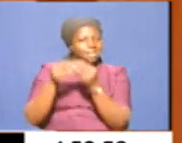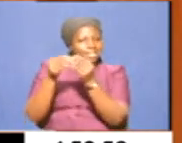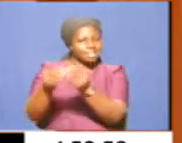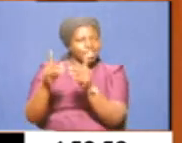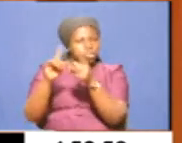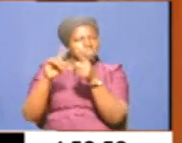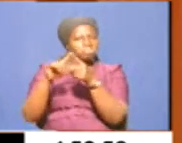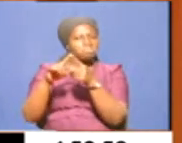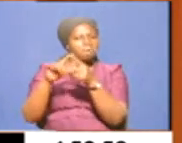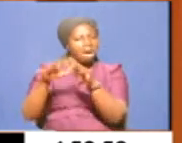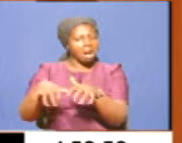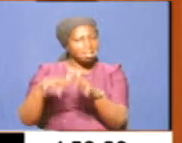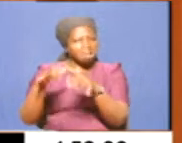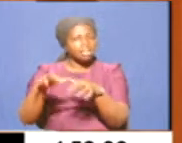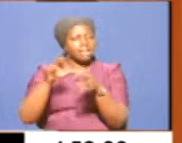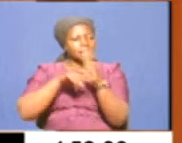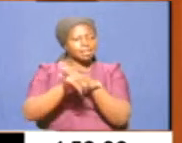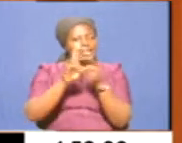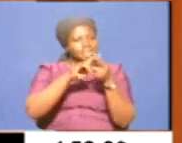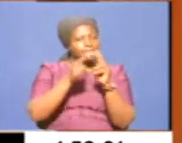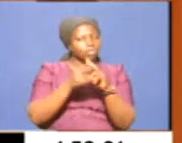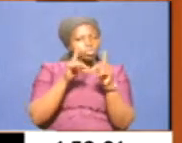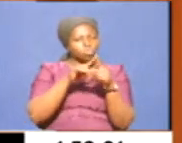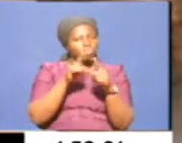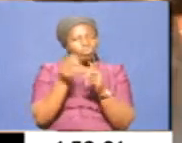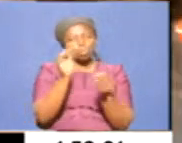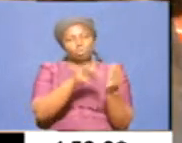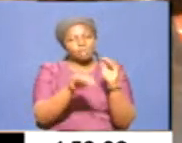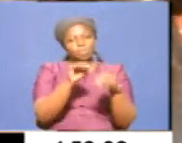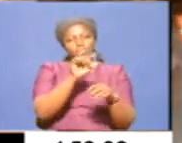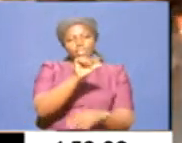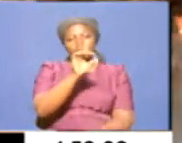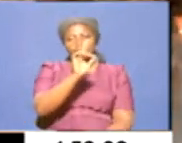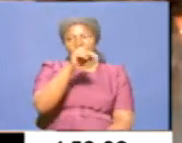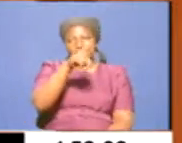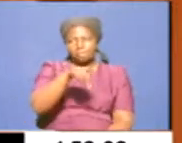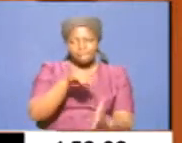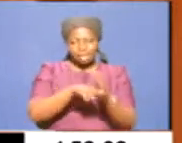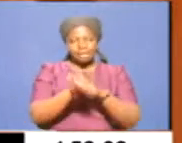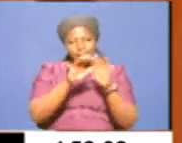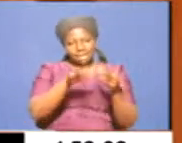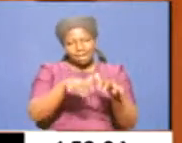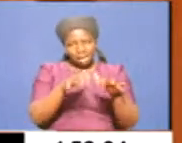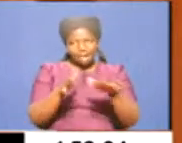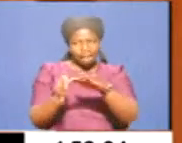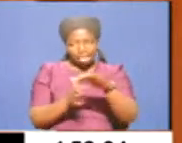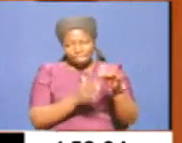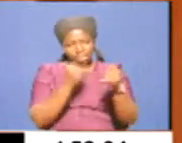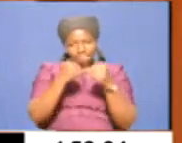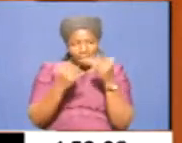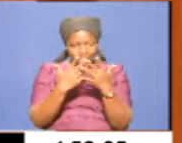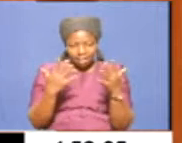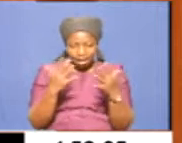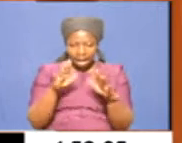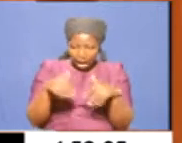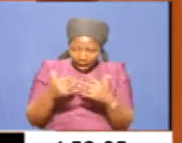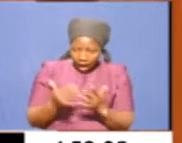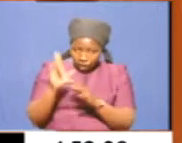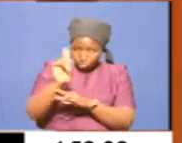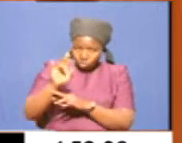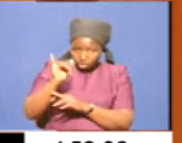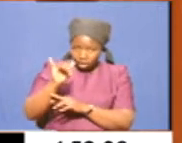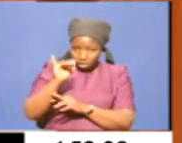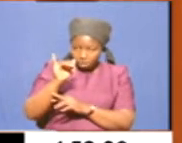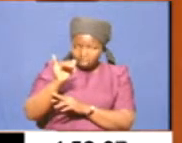GDP into agriculture. And the last thing is, how do we take up technology? ICT is out there. We